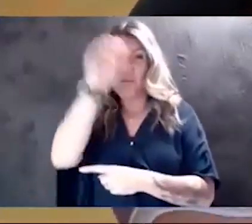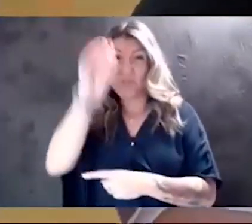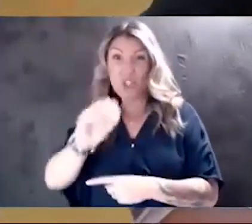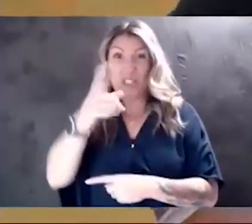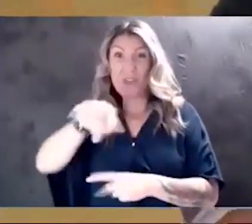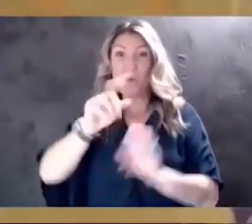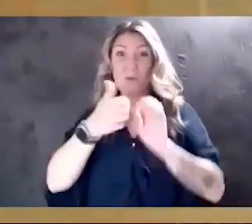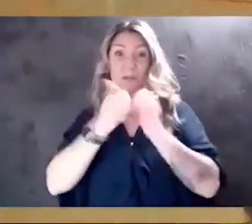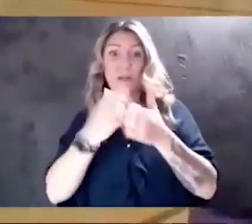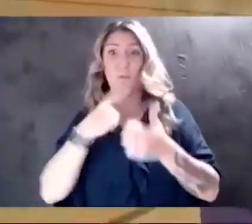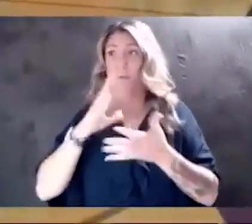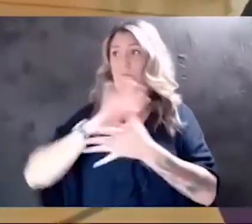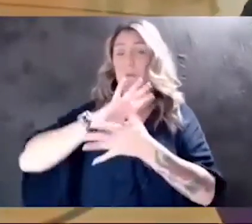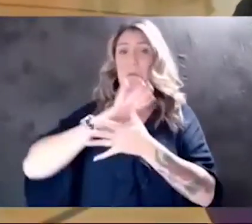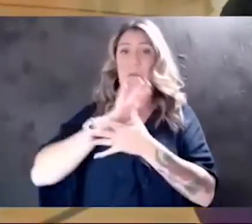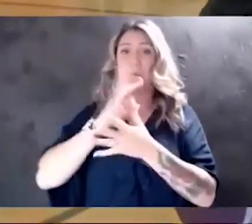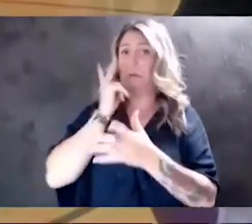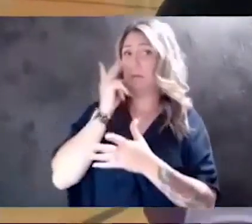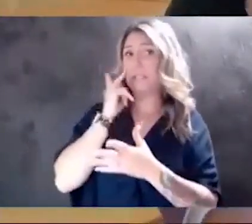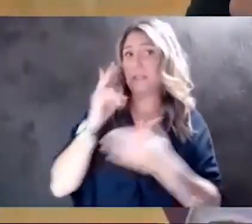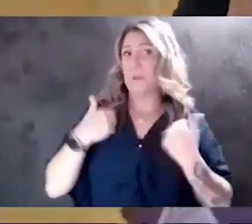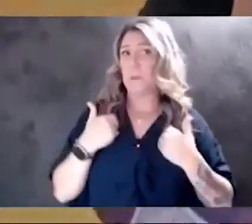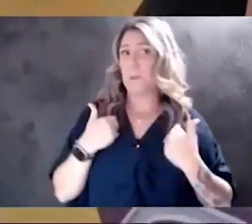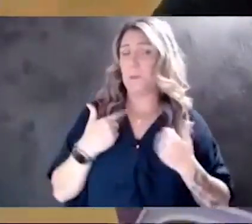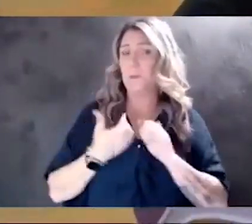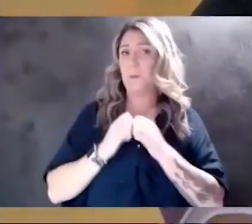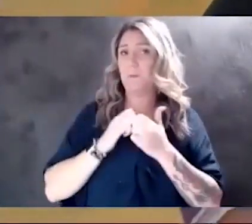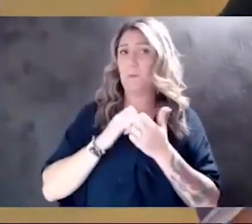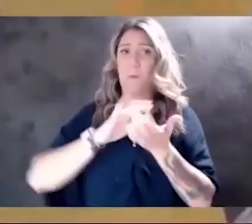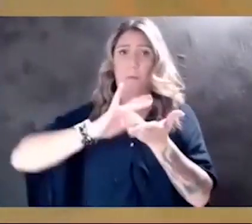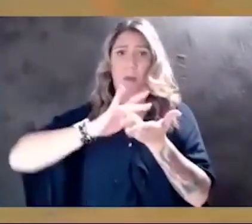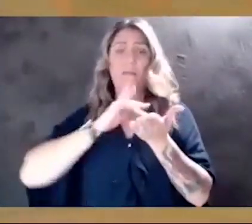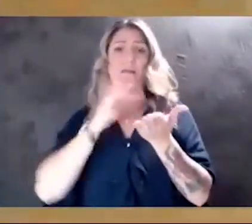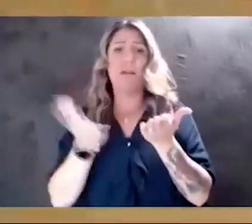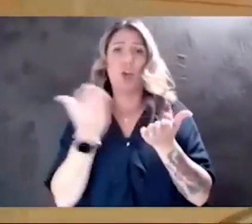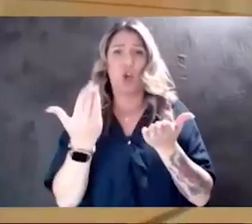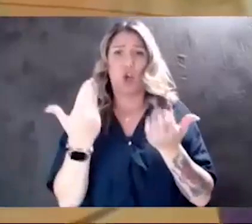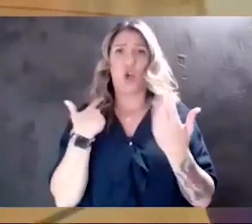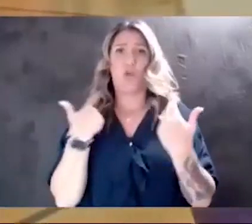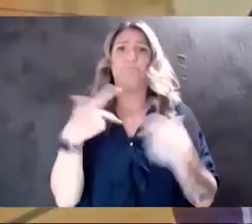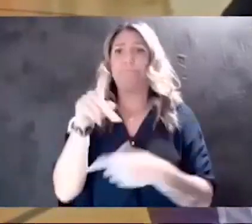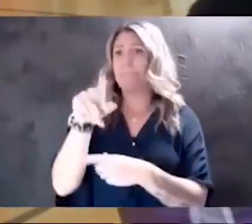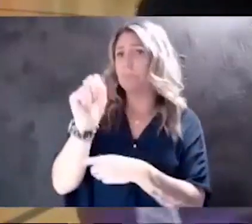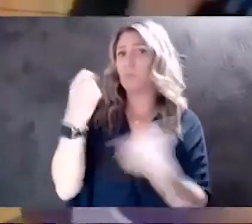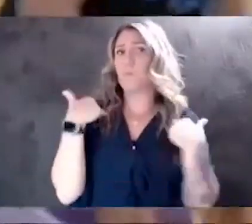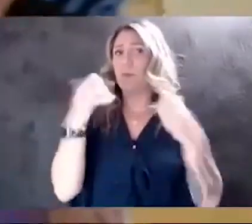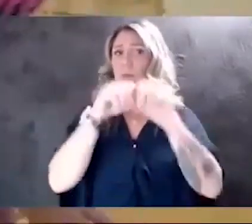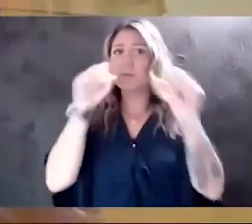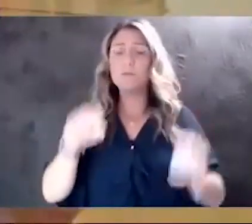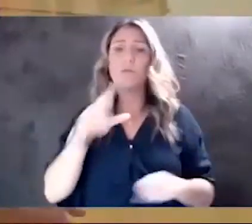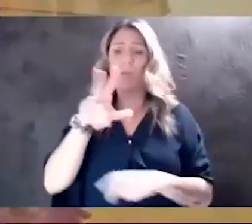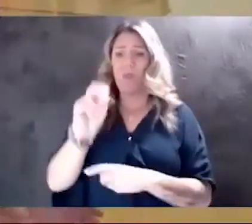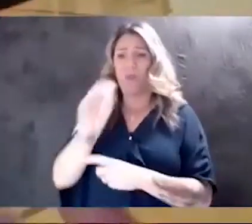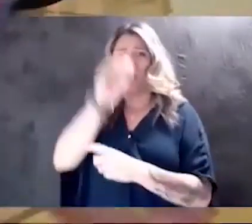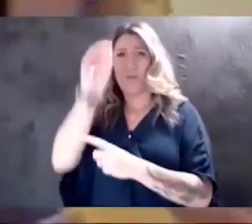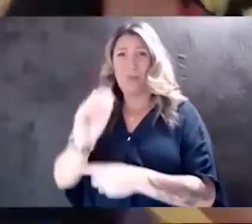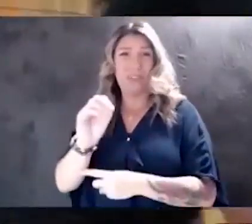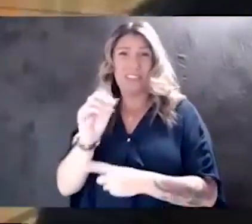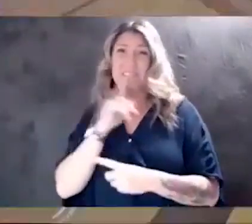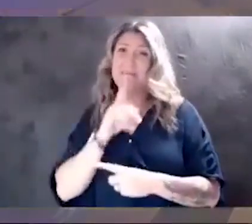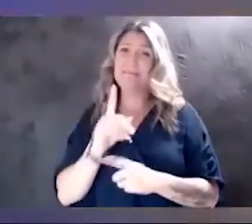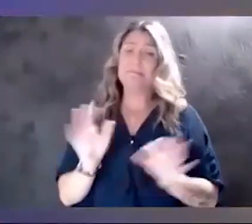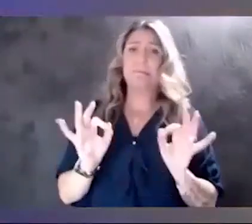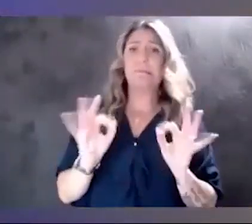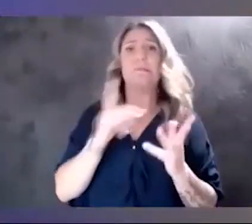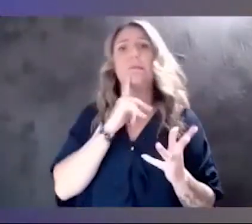primarily deal with in our youth sports medicine program here at the University of Kansas Health System. And so 30% is not much, and yet we want to